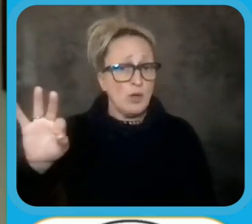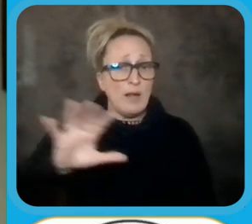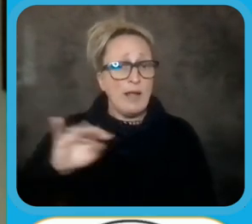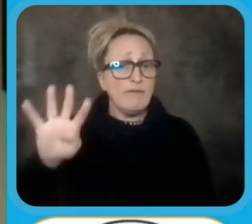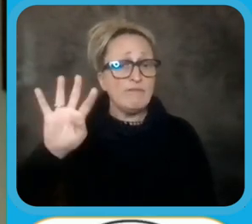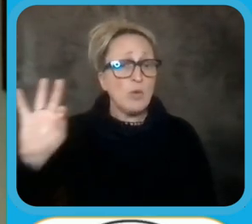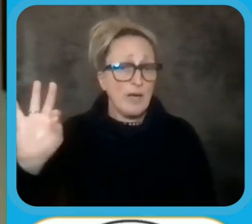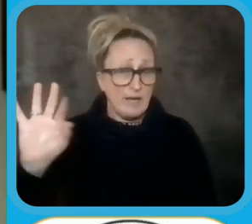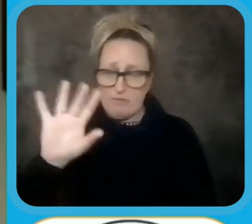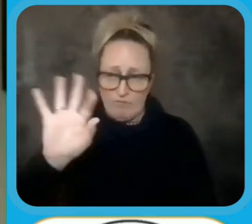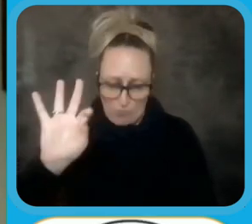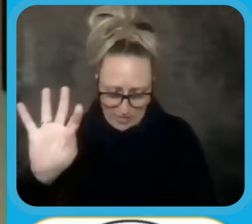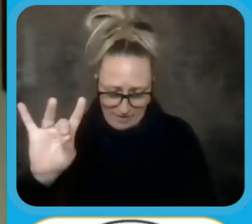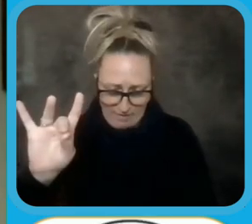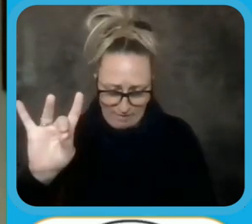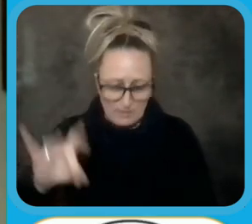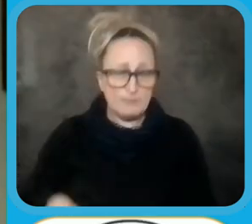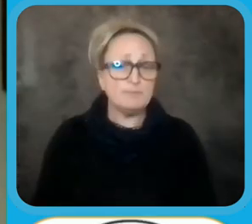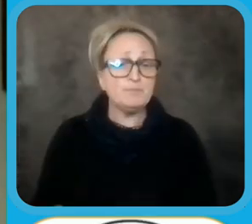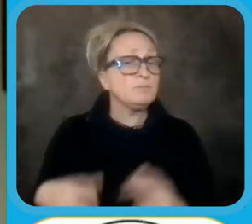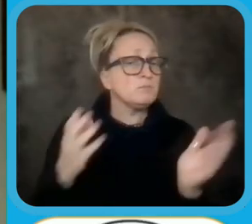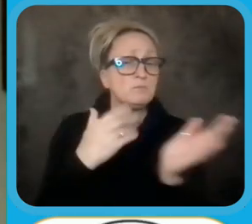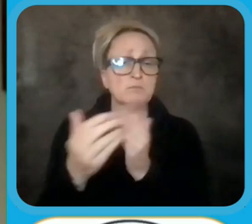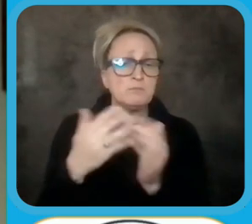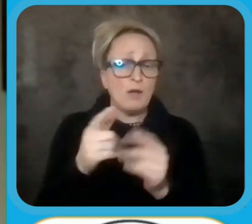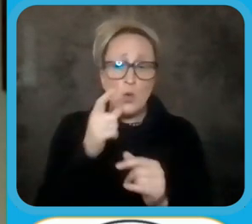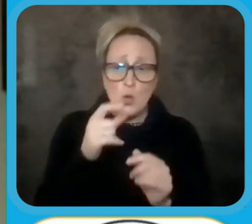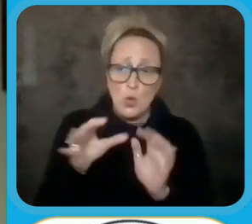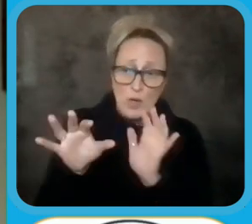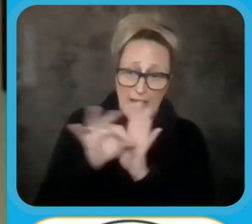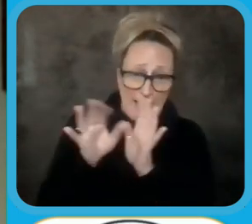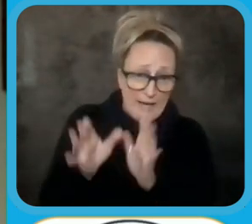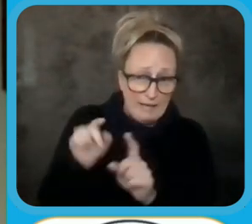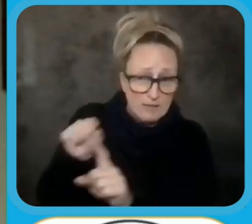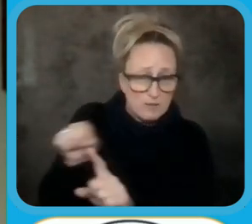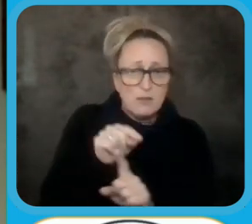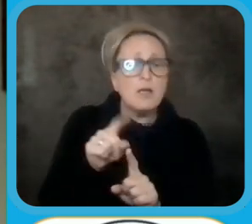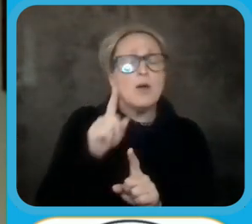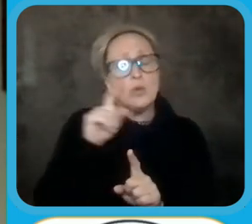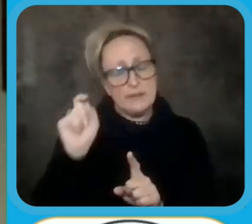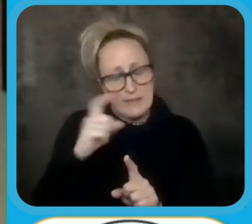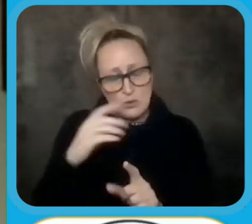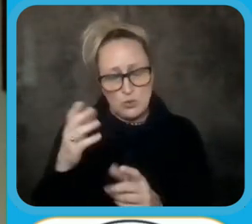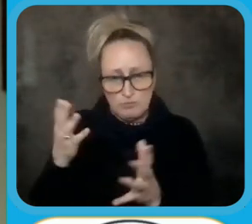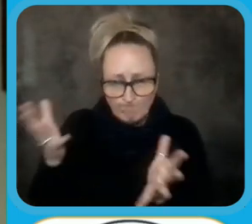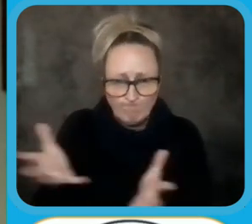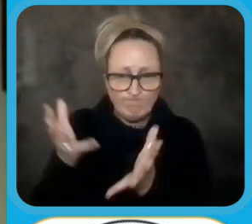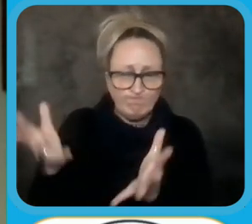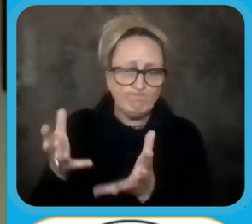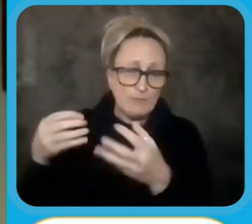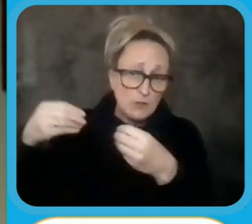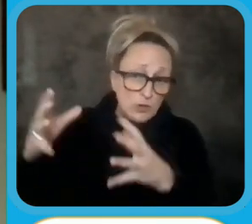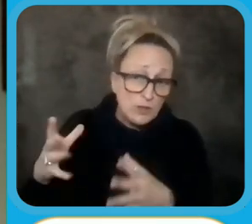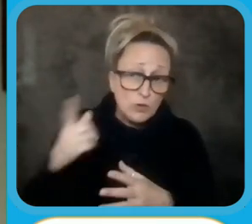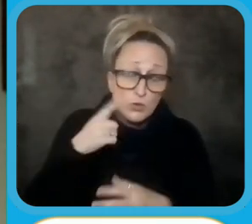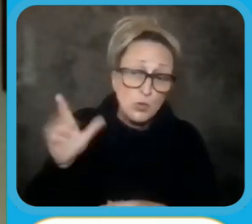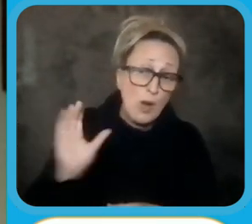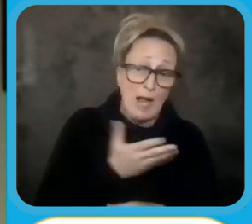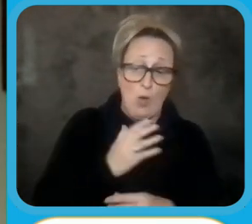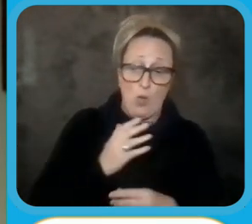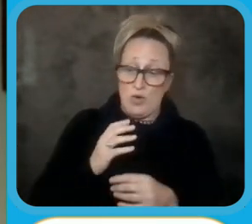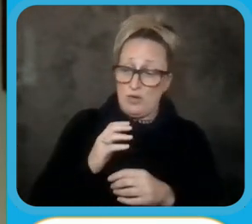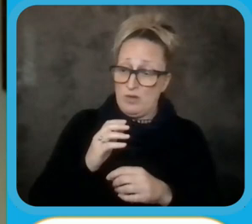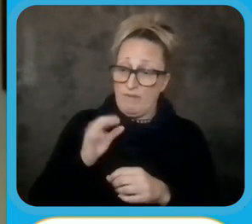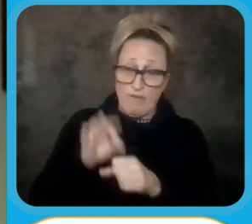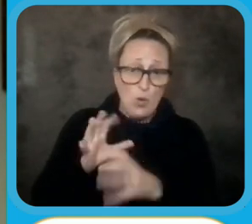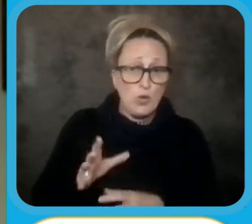48. But regardless of the candidates, we know this. We'll need to sell our agenda to voters on the ground,